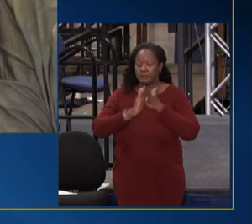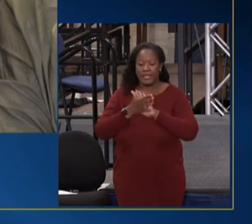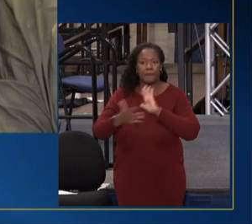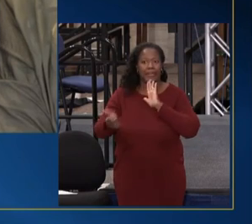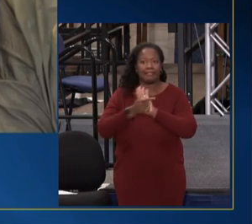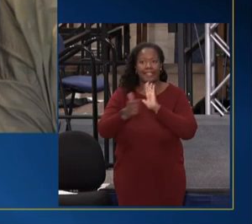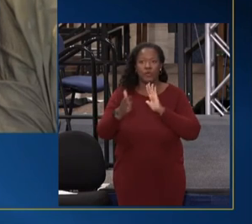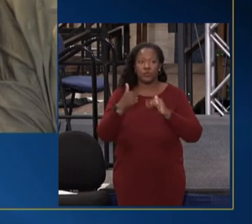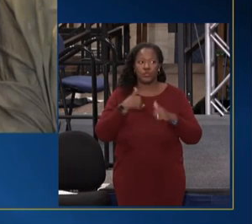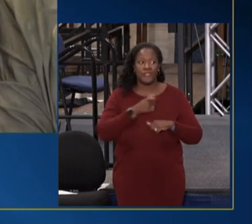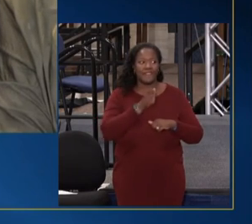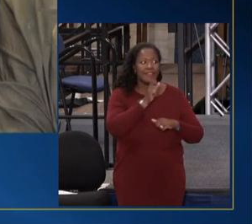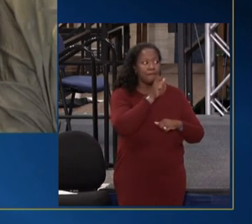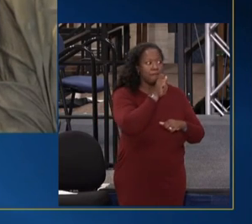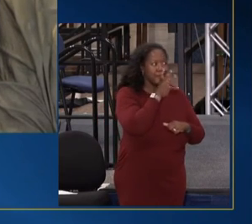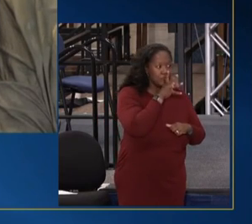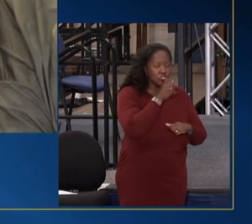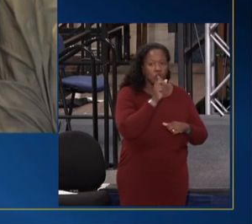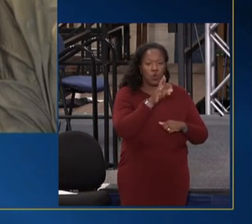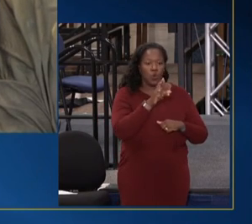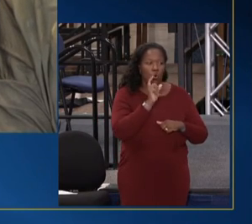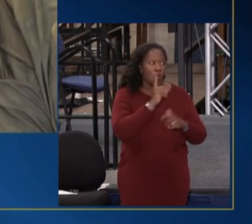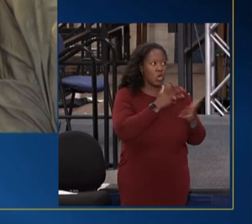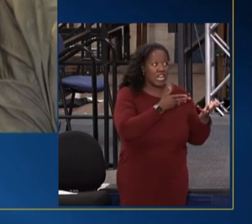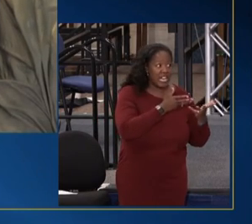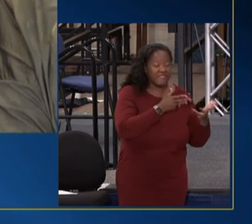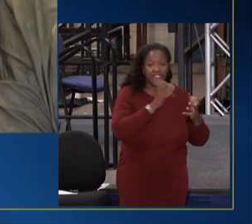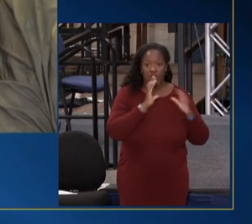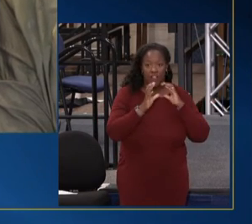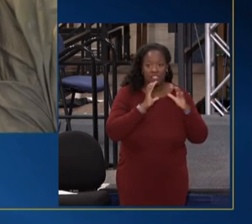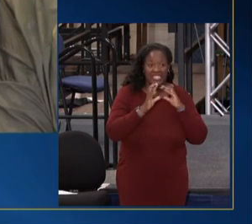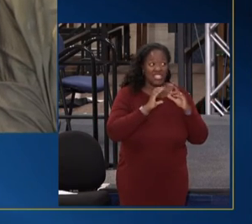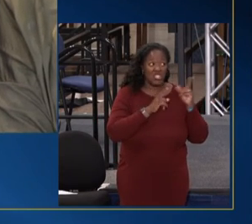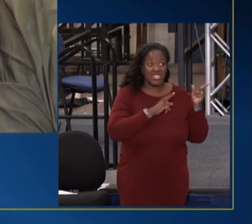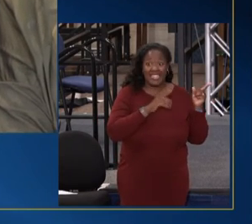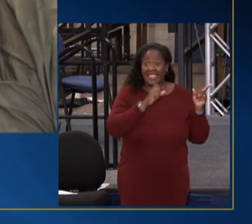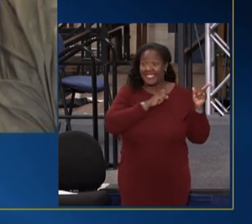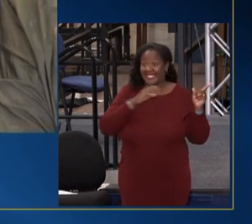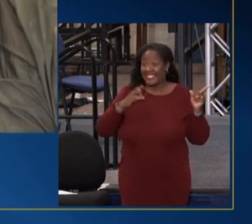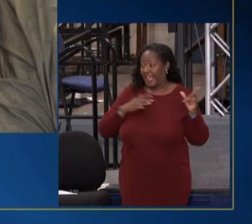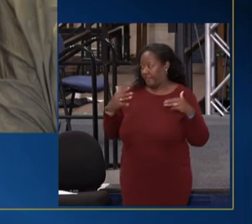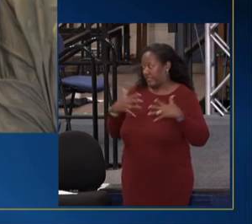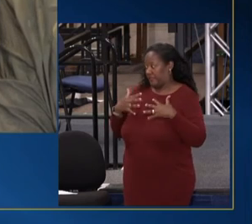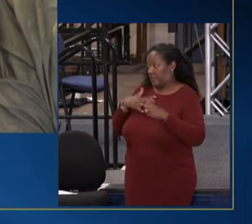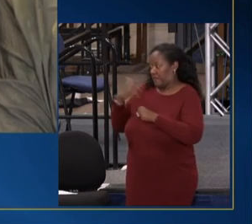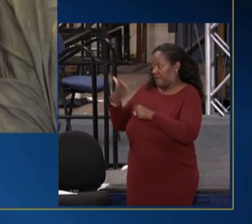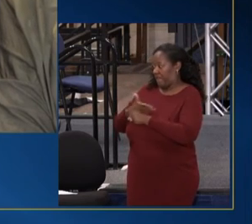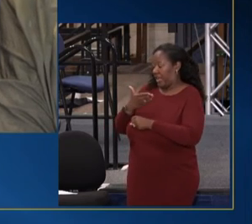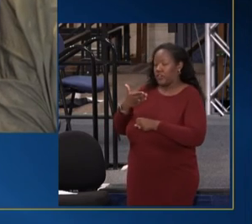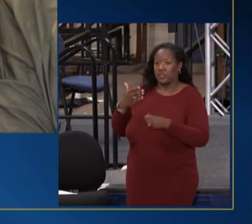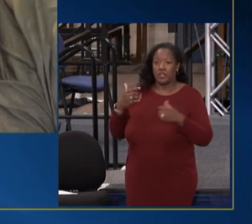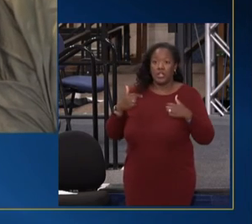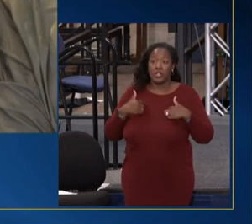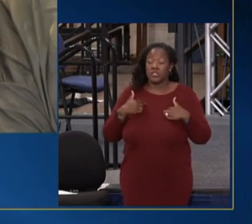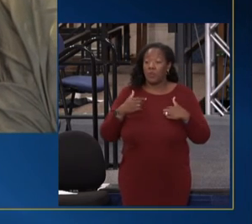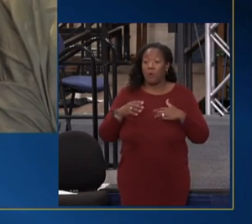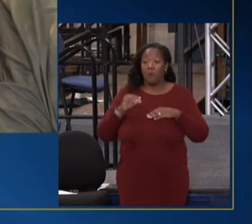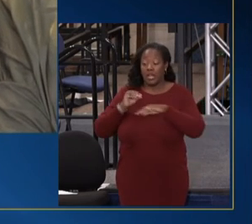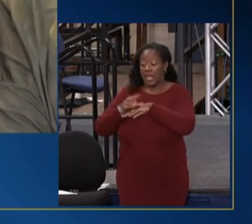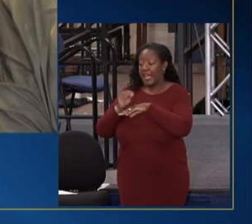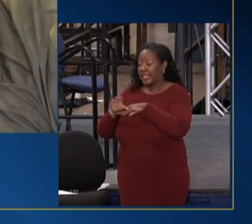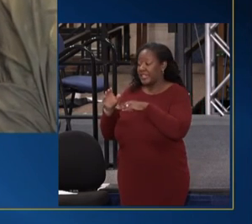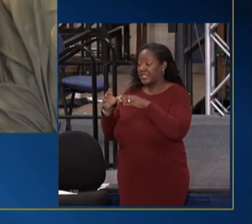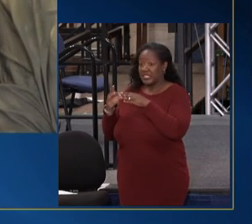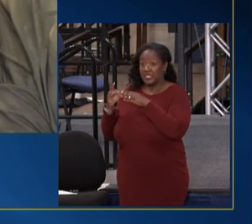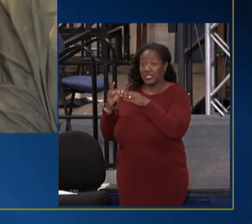conversations with the teacher for fear that they're going to be fired, or just like a recent law that was just passed and signed into law, is where guidance counselors can now